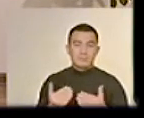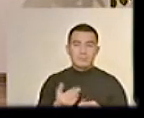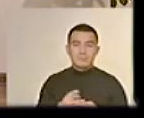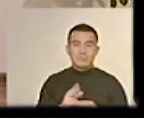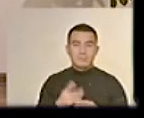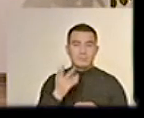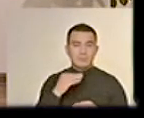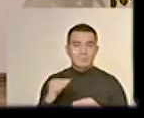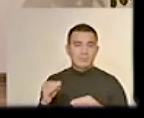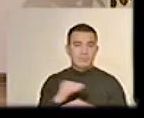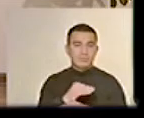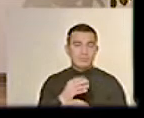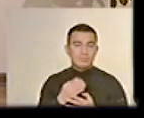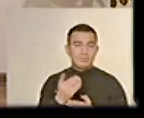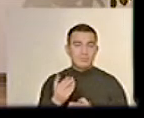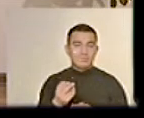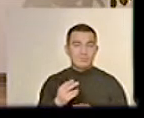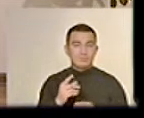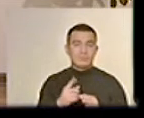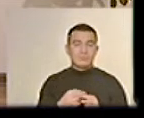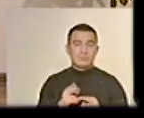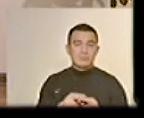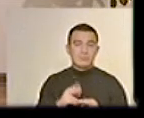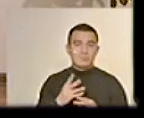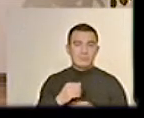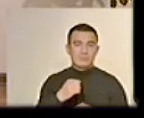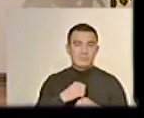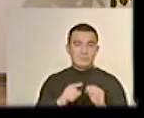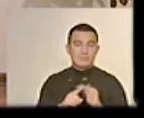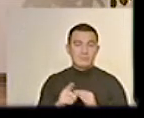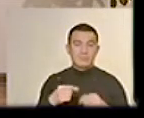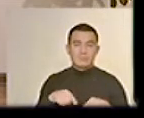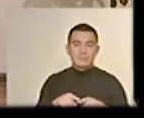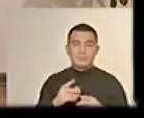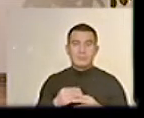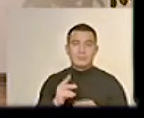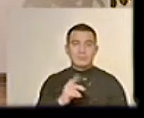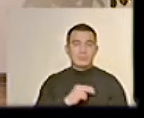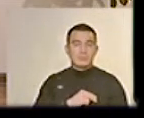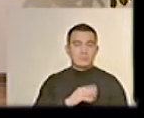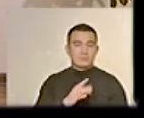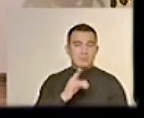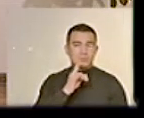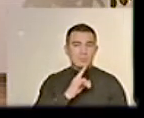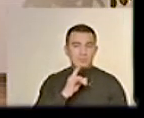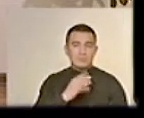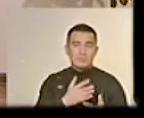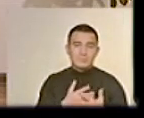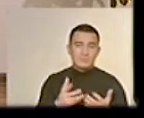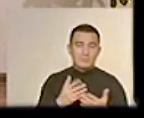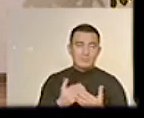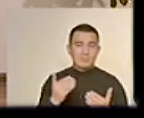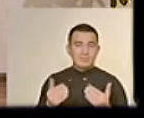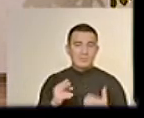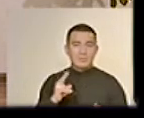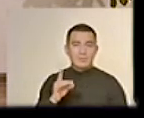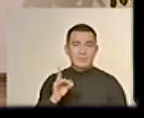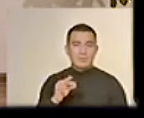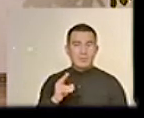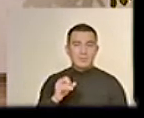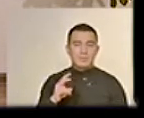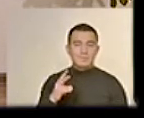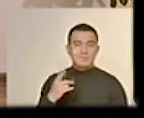yurdirish uchun ba'zi bir yoqilg'ilardan foydalaniladi. Aynan mana shu propan yoqilg'isi ham mashinalar